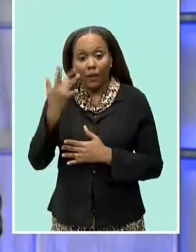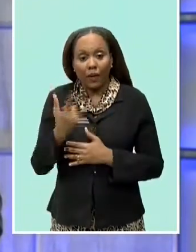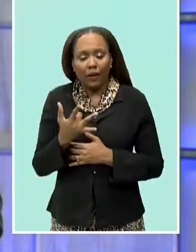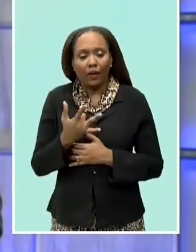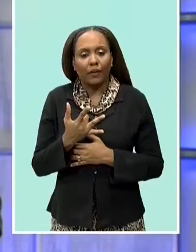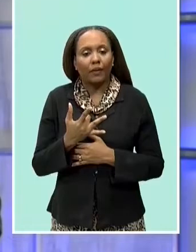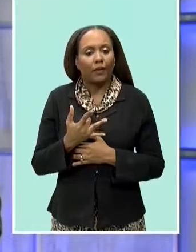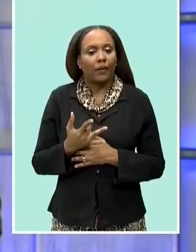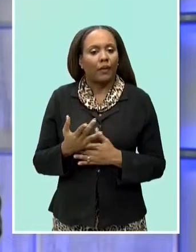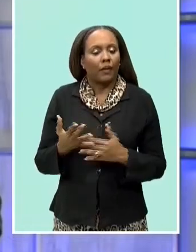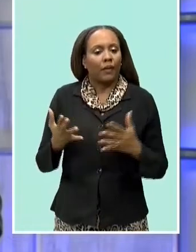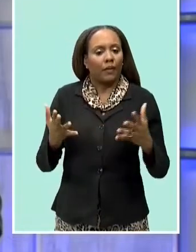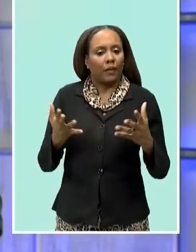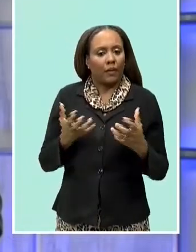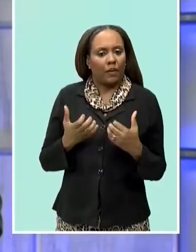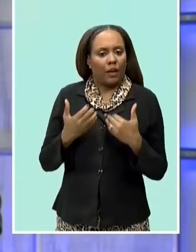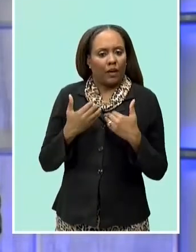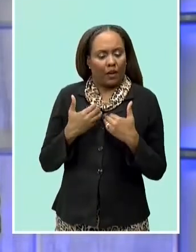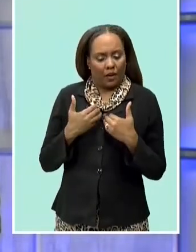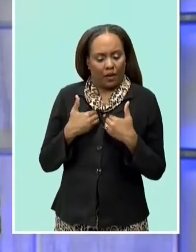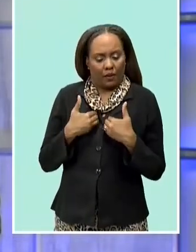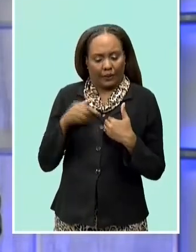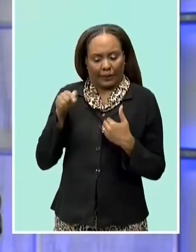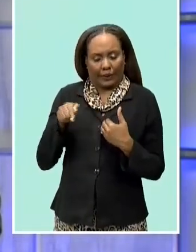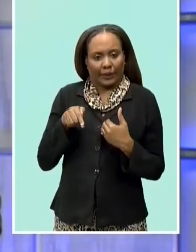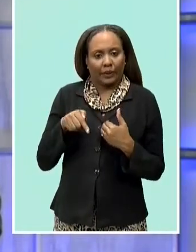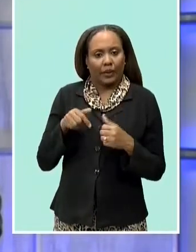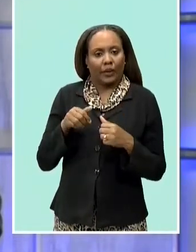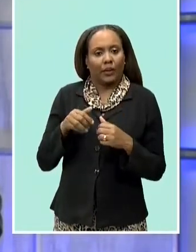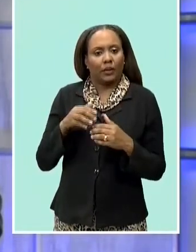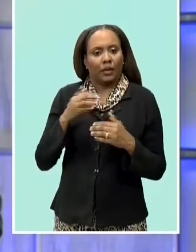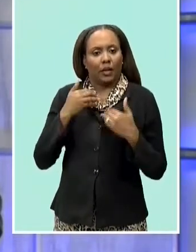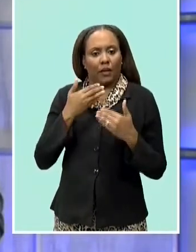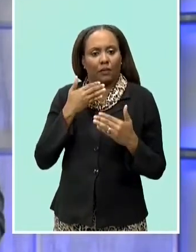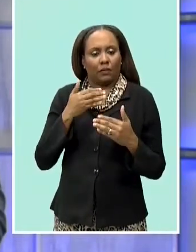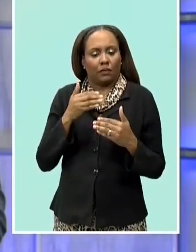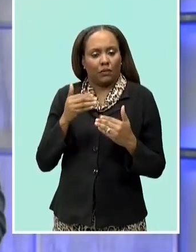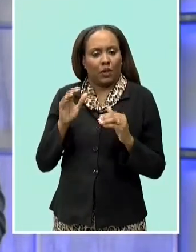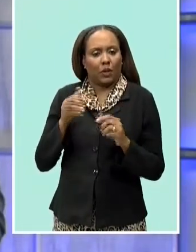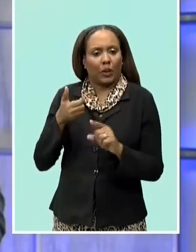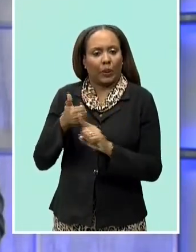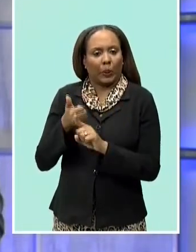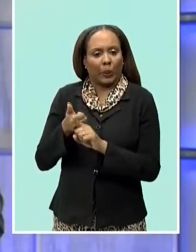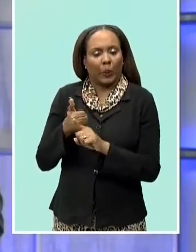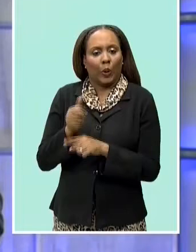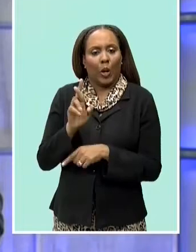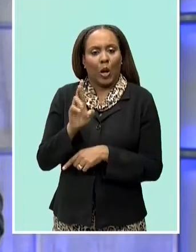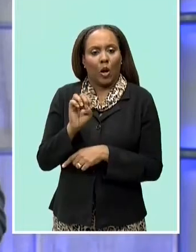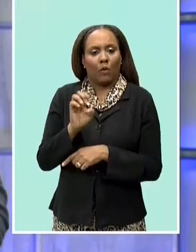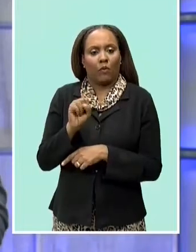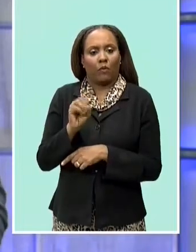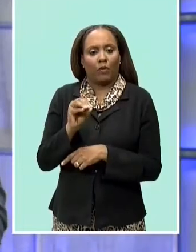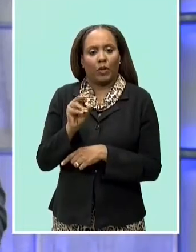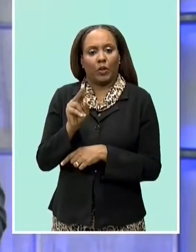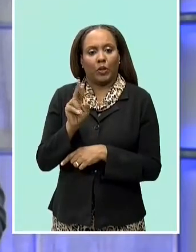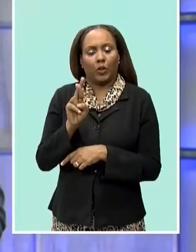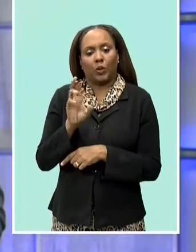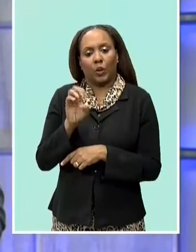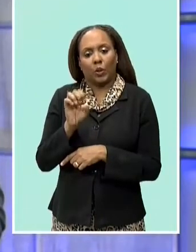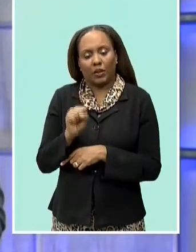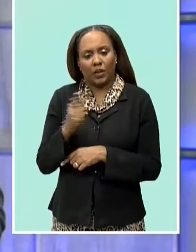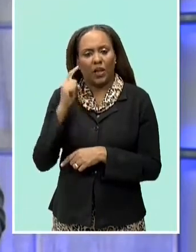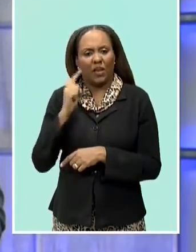build capacity to fully manage their own resources in 2 decades or less. The call was made by the Executive Secretary of